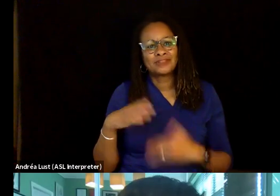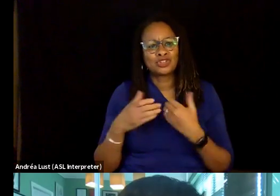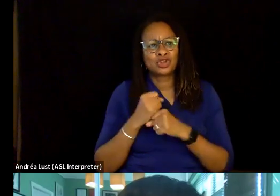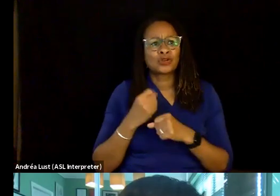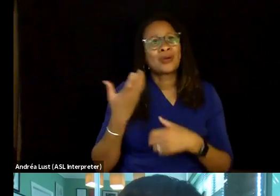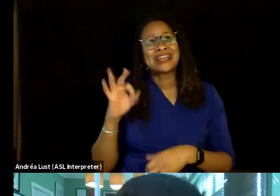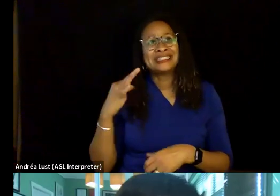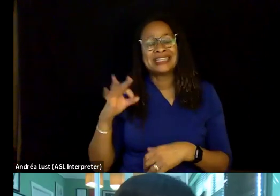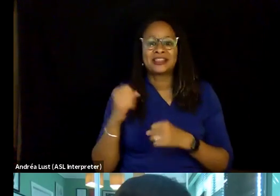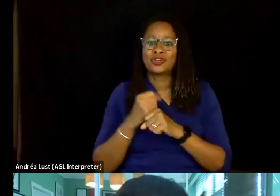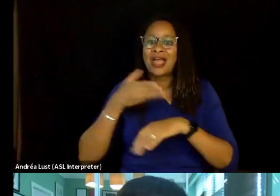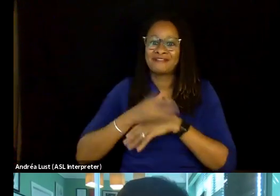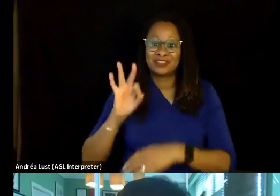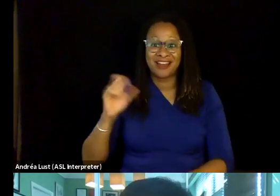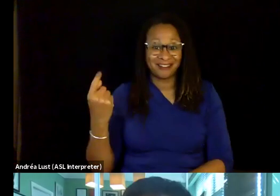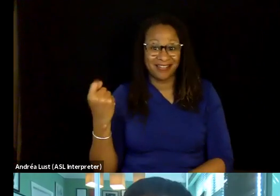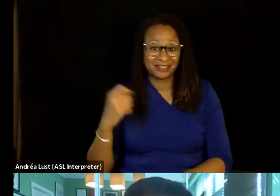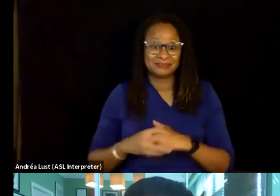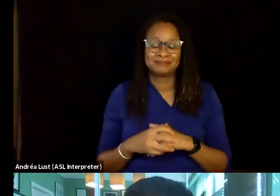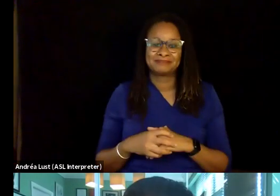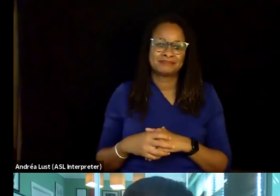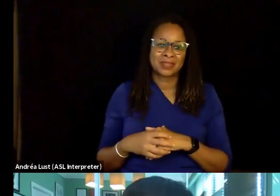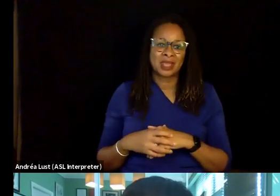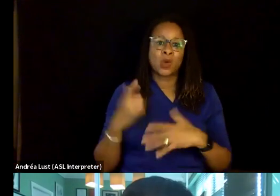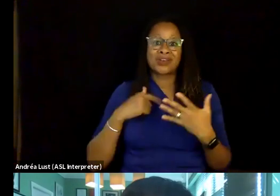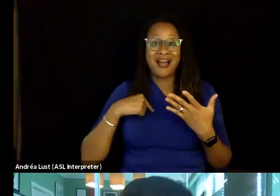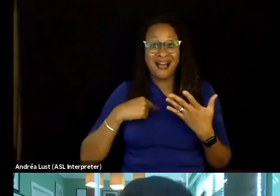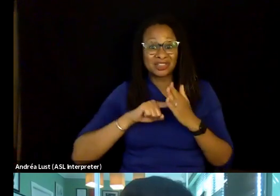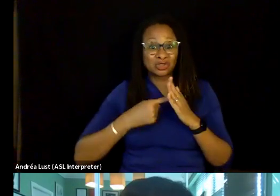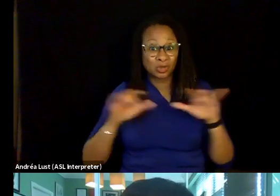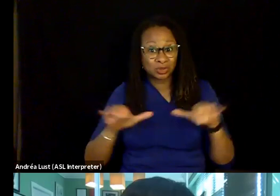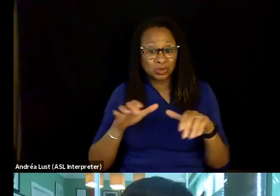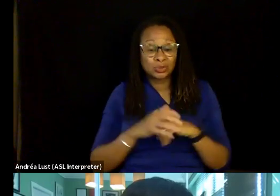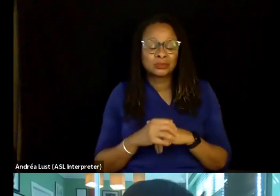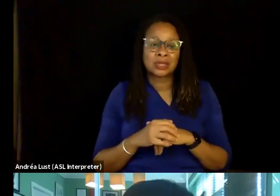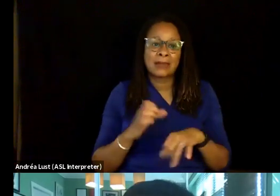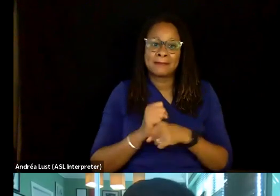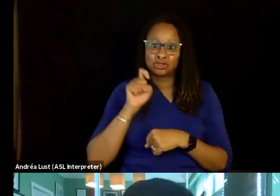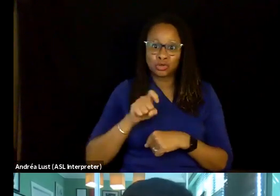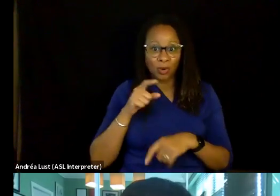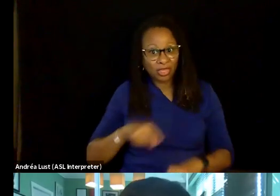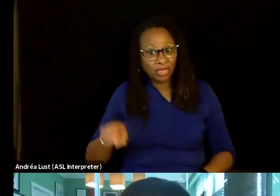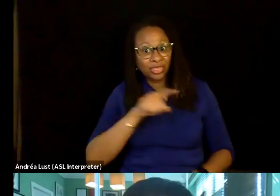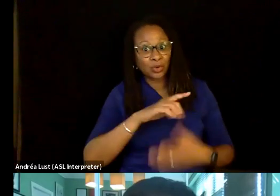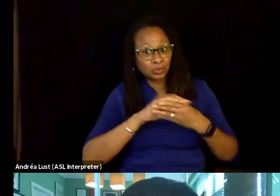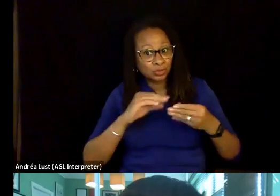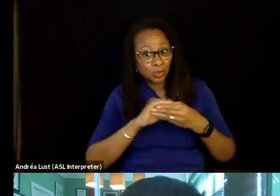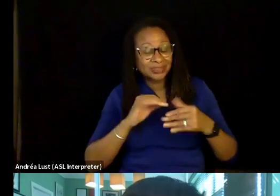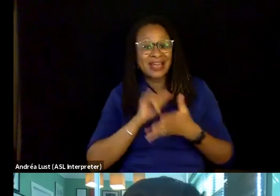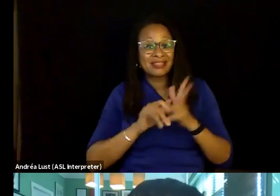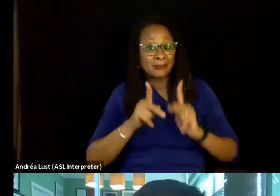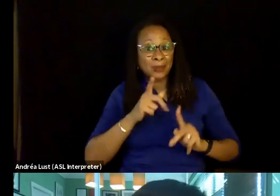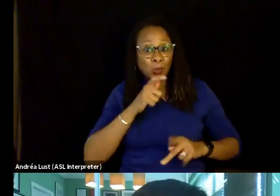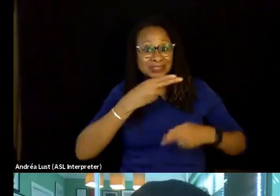I think that what we have to do, I've started to do, is to make sure that those stories, that the people